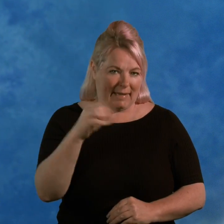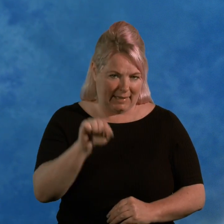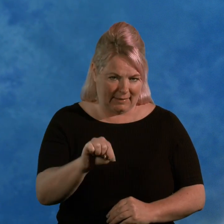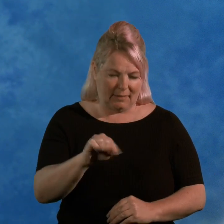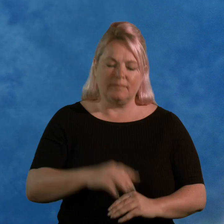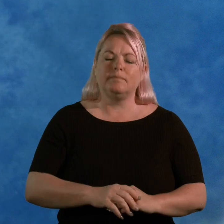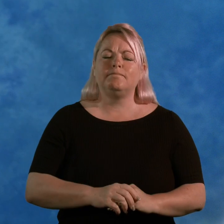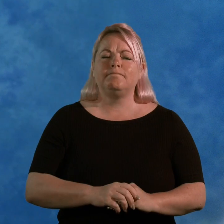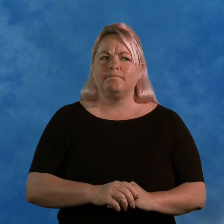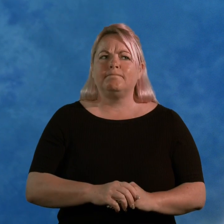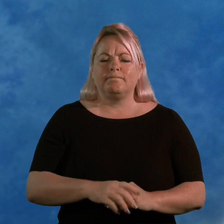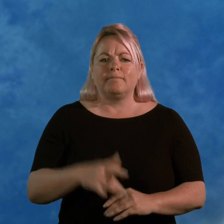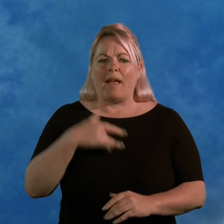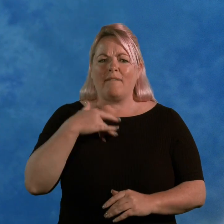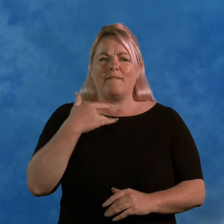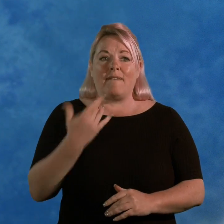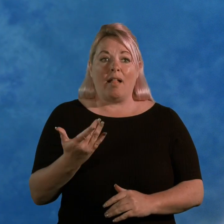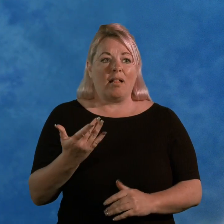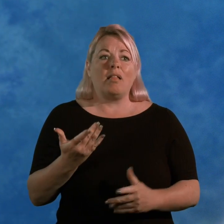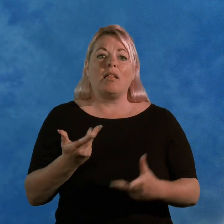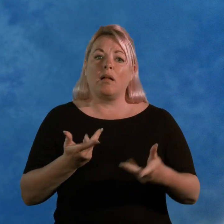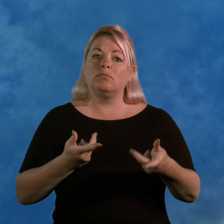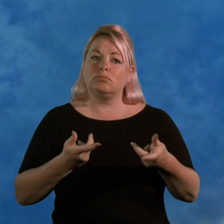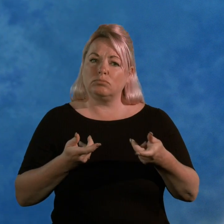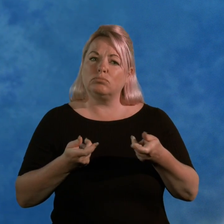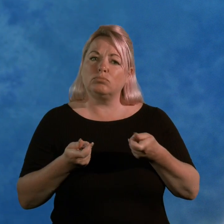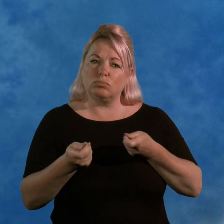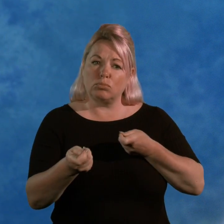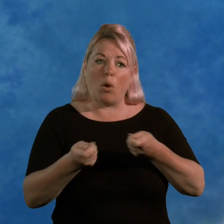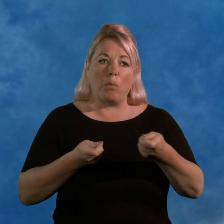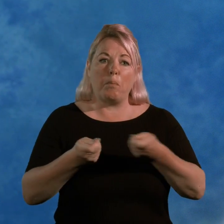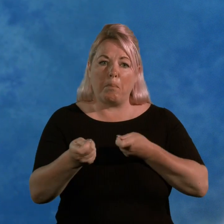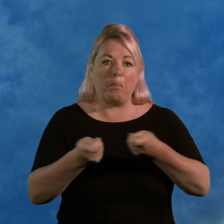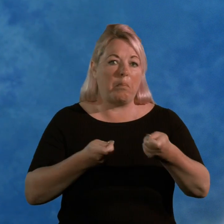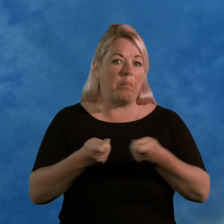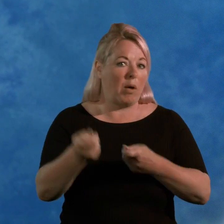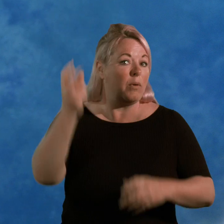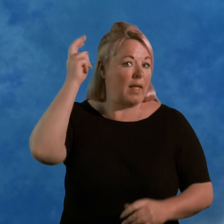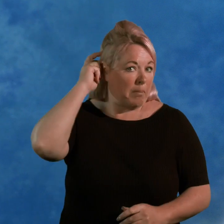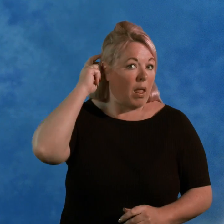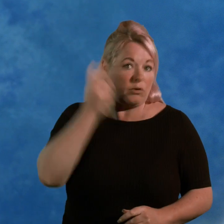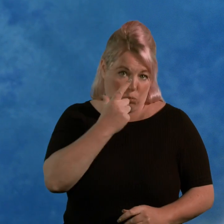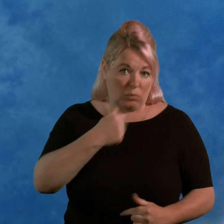2014, I really felt that I could cope with a cochlear implant.